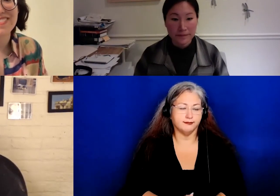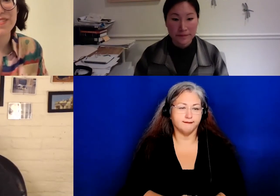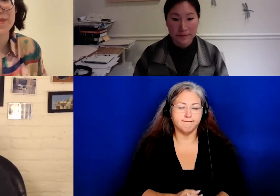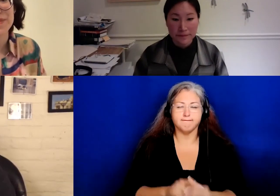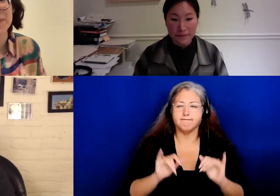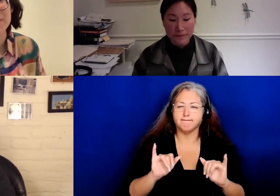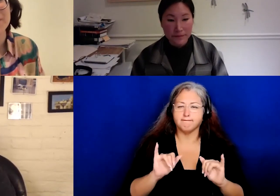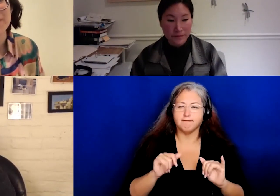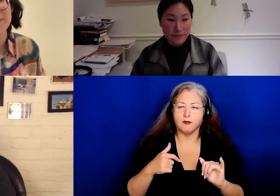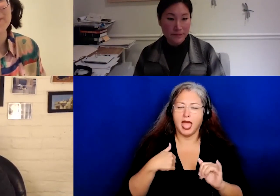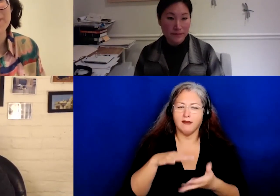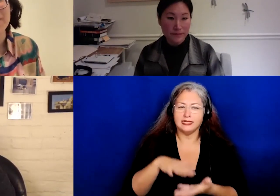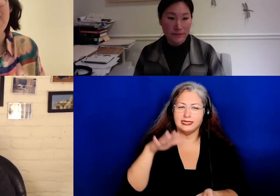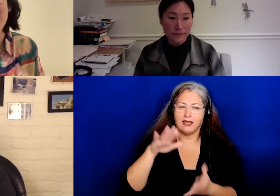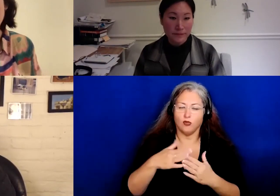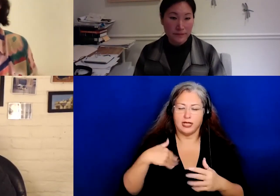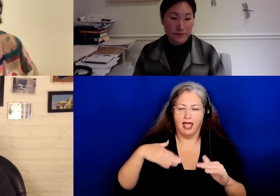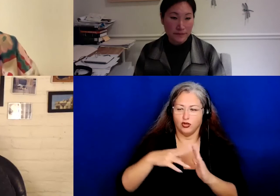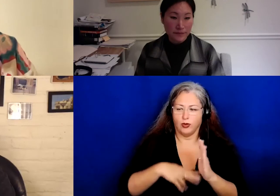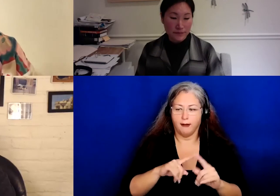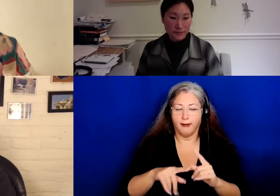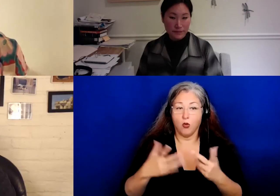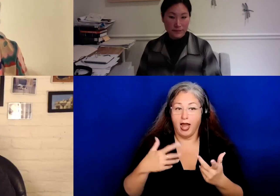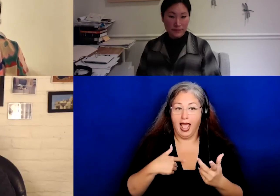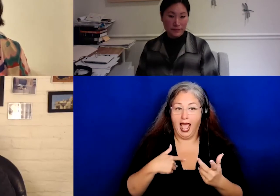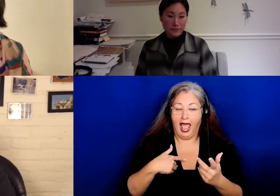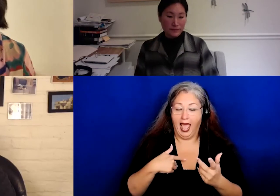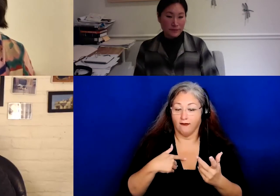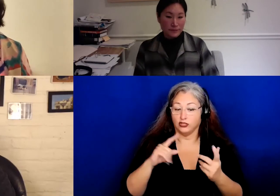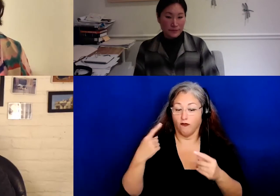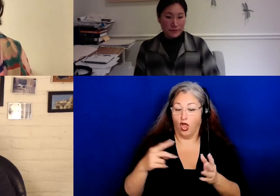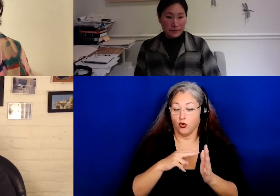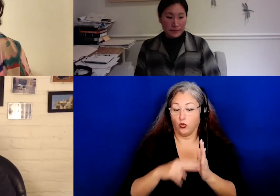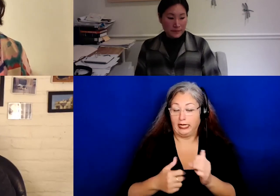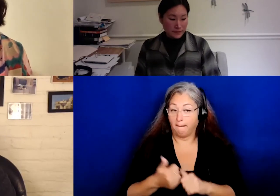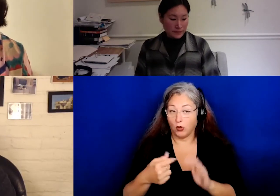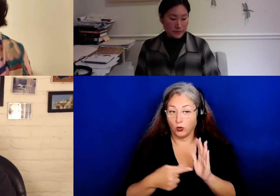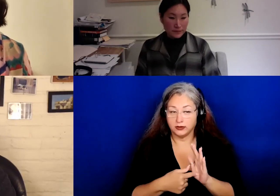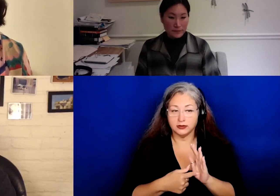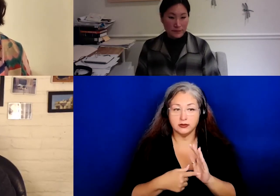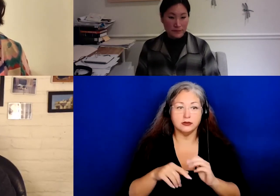I have a stack of unread books, but the one I've gotten the farthest in is